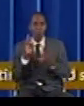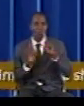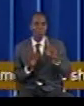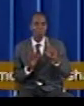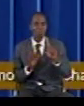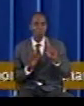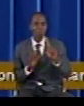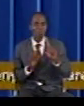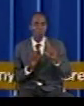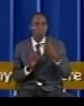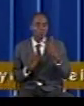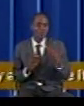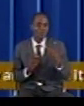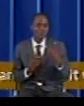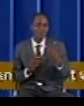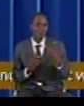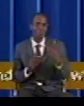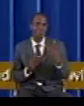One, two.